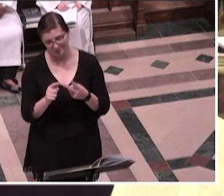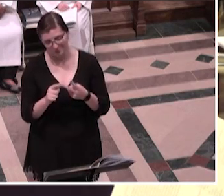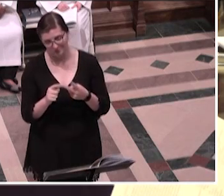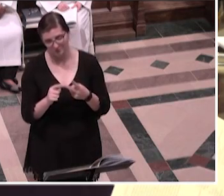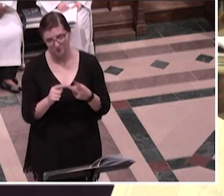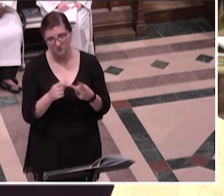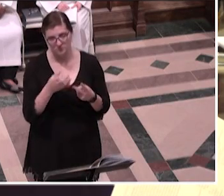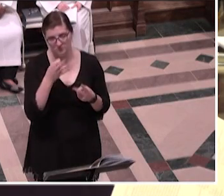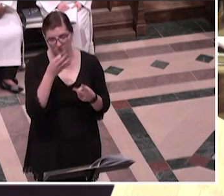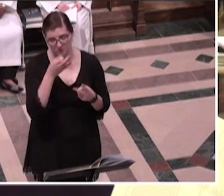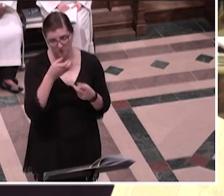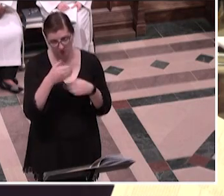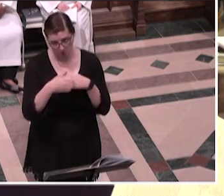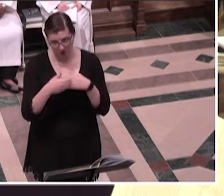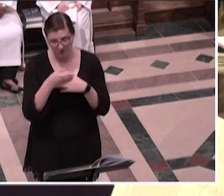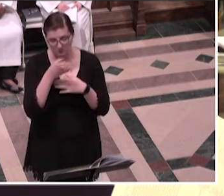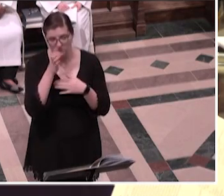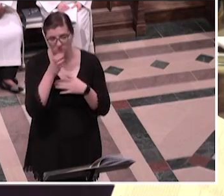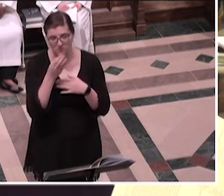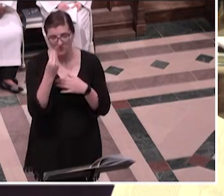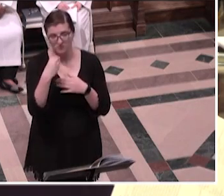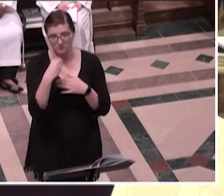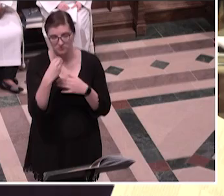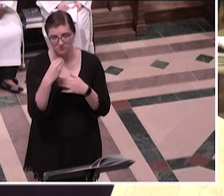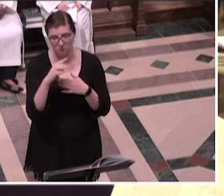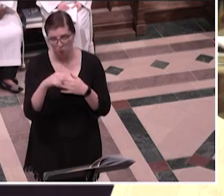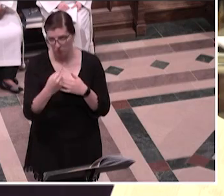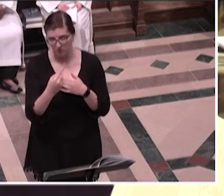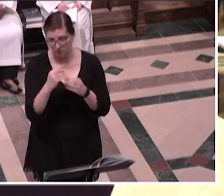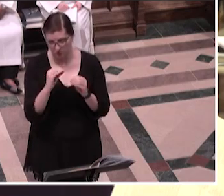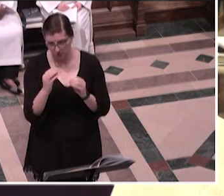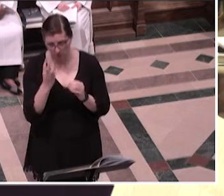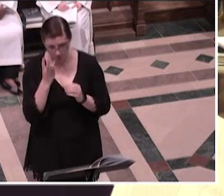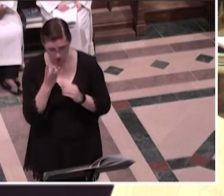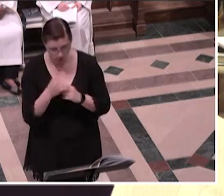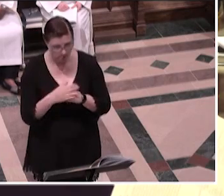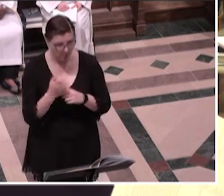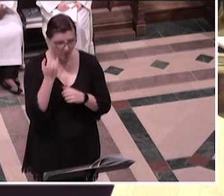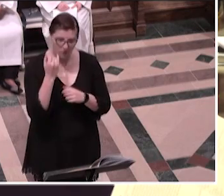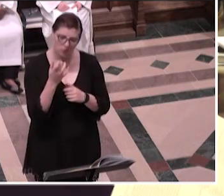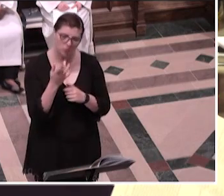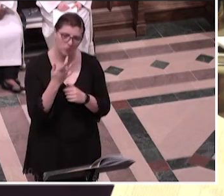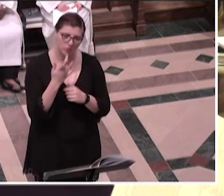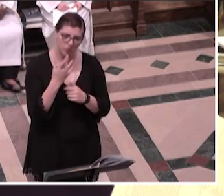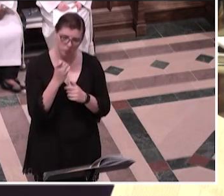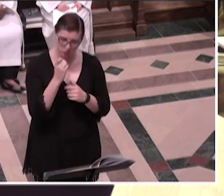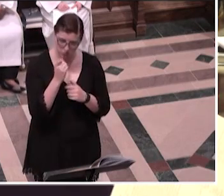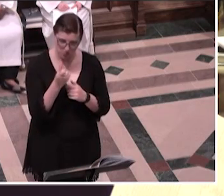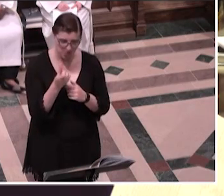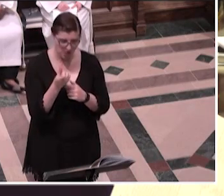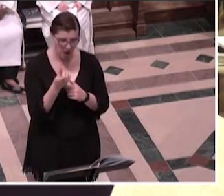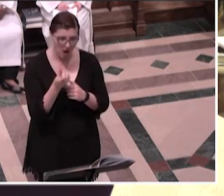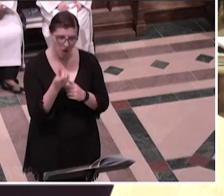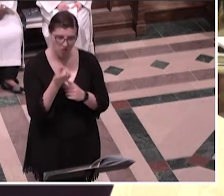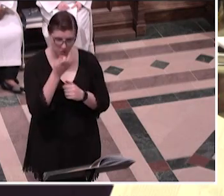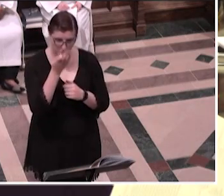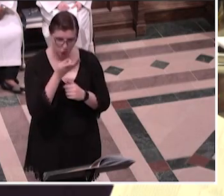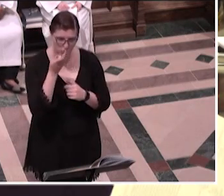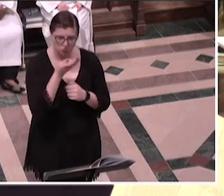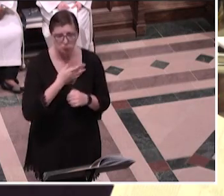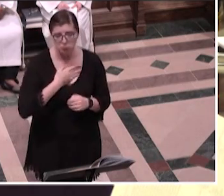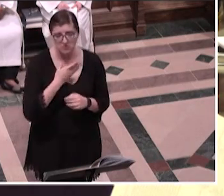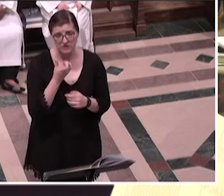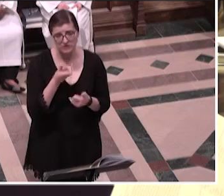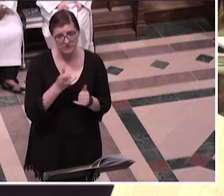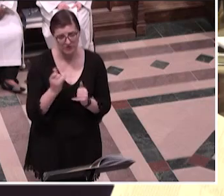the consecrated bread and to receive that only. If you prefer not to receive communion today, I would ask that you still come forward. And